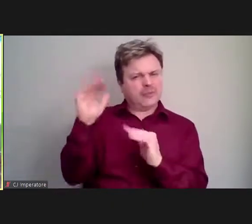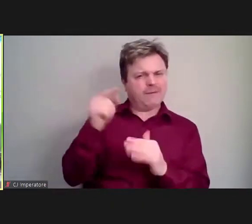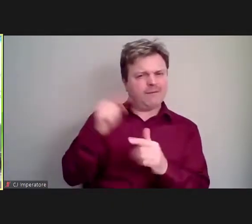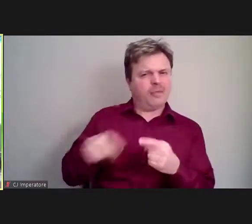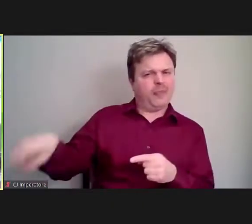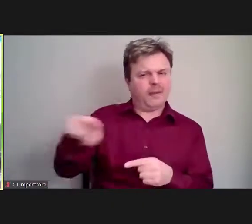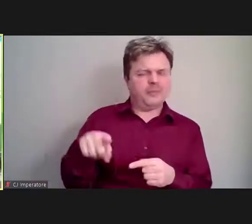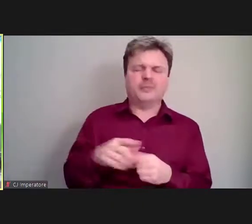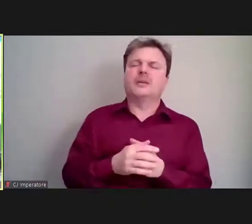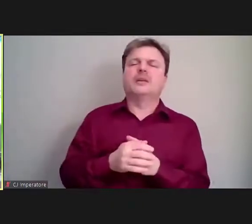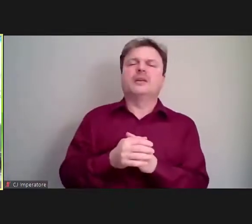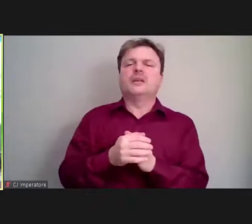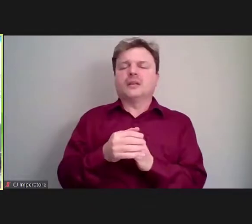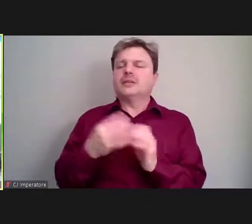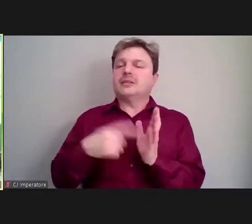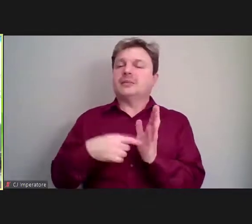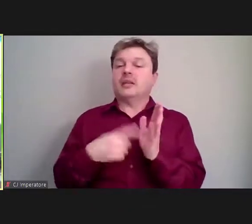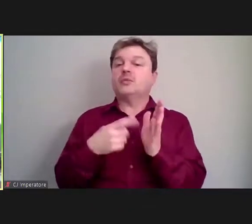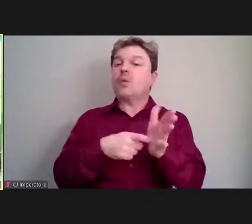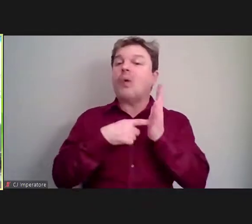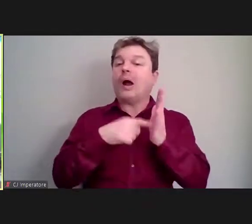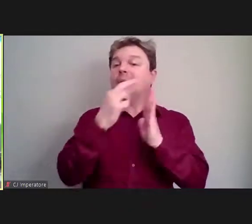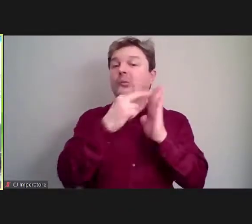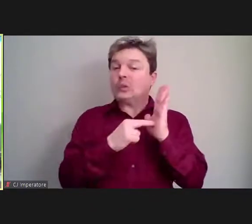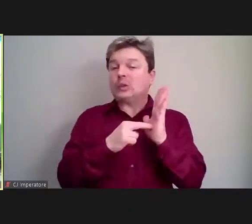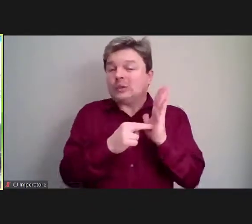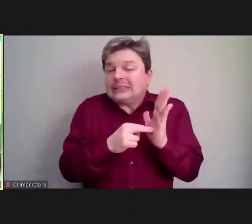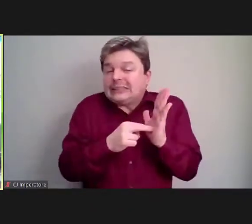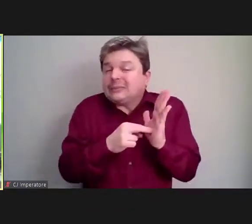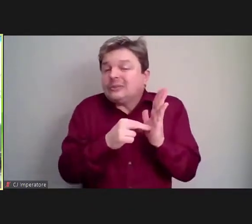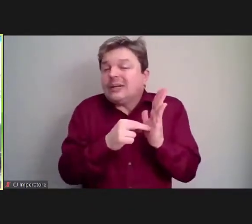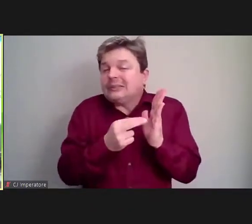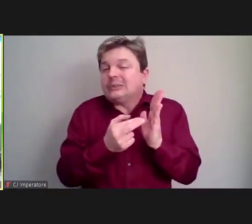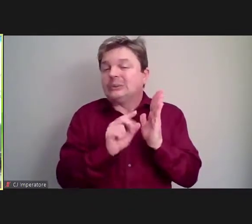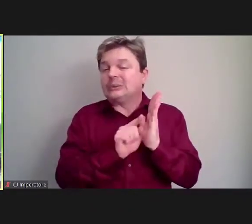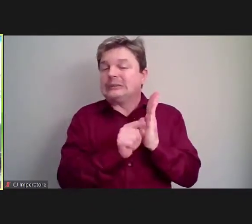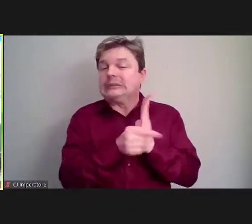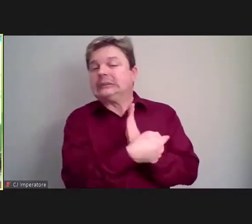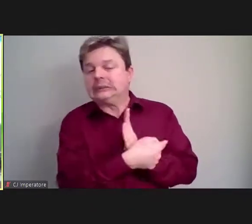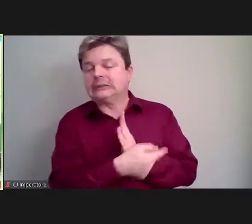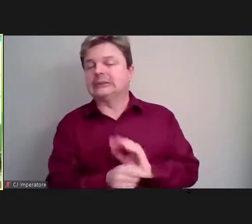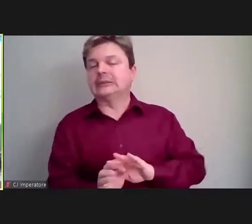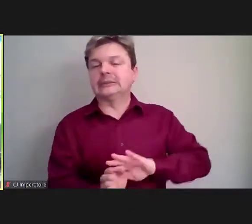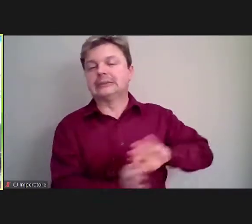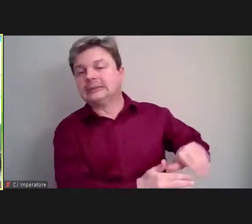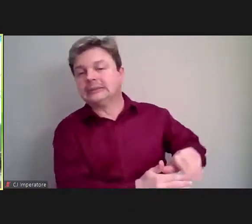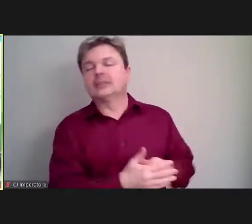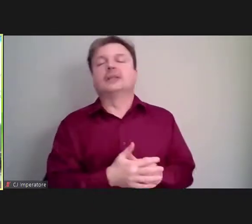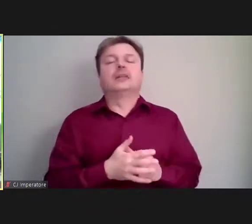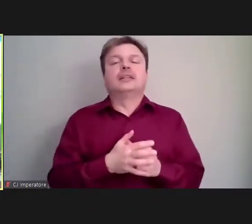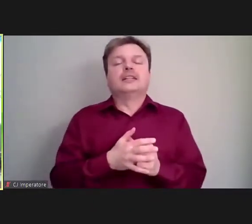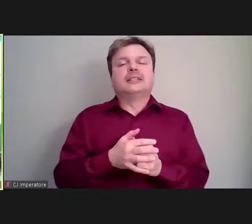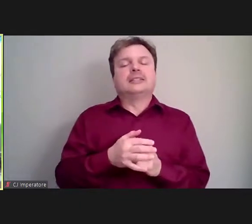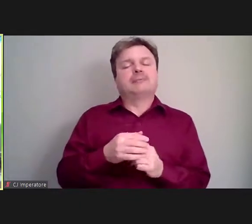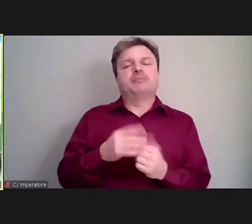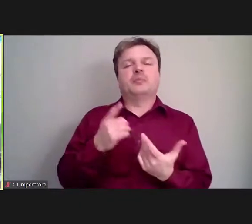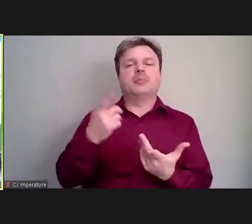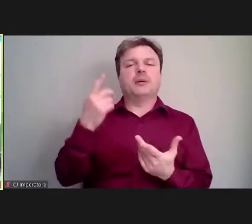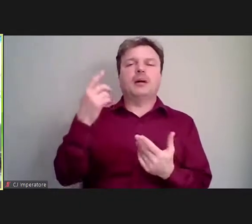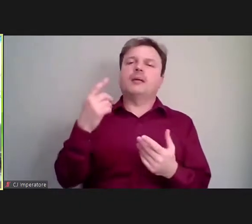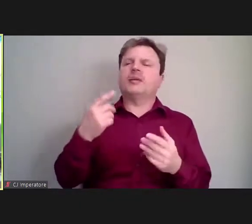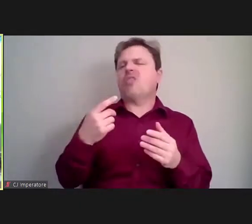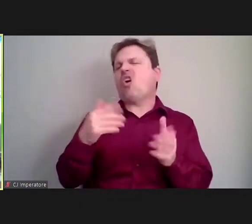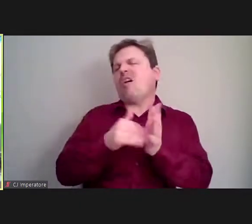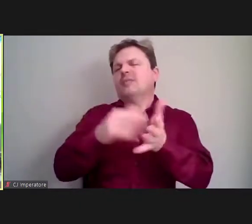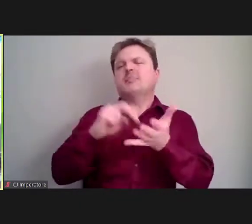dodge around requirements a little bit. But more often it just means saying, oh, if we go slower, we